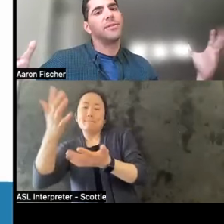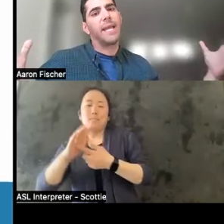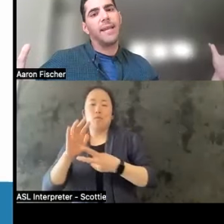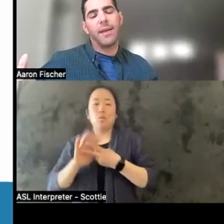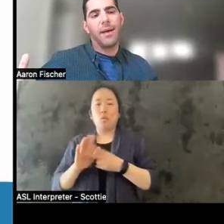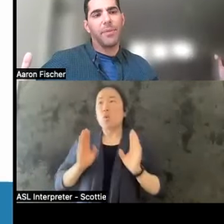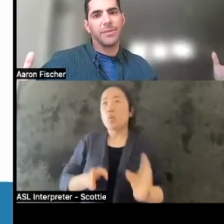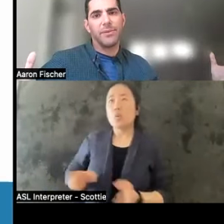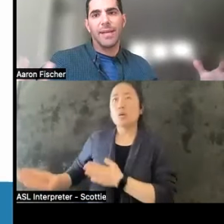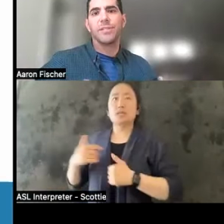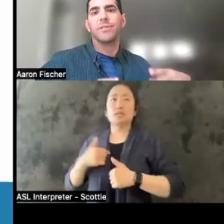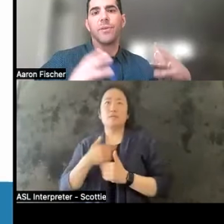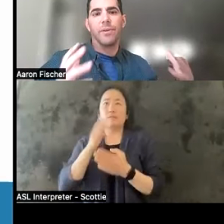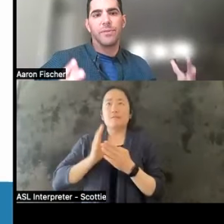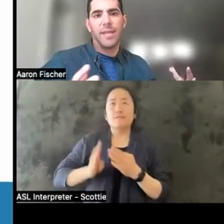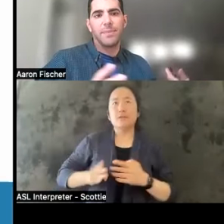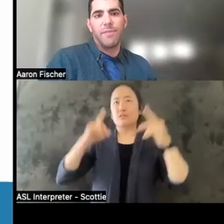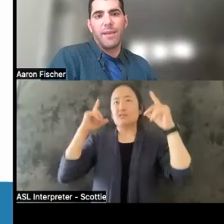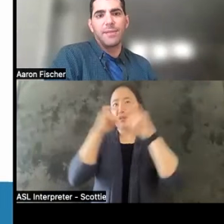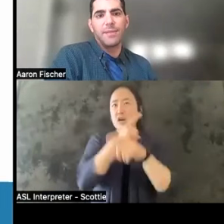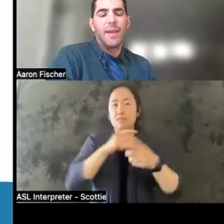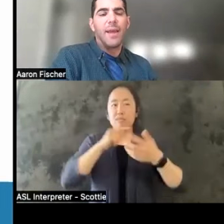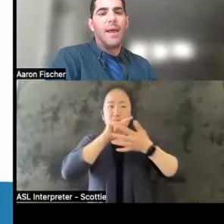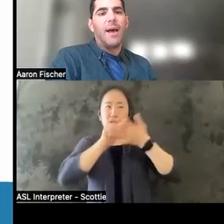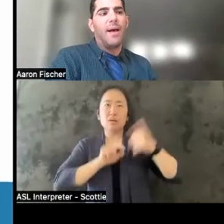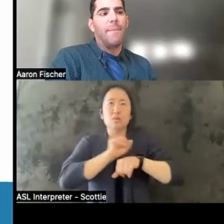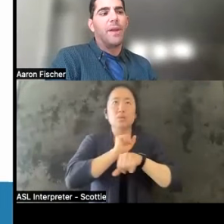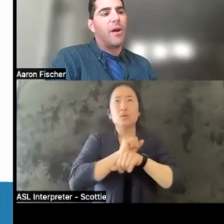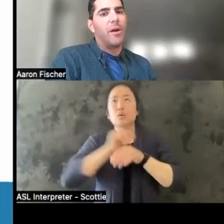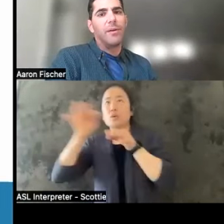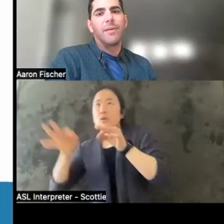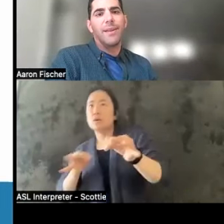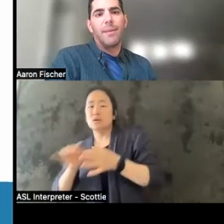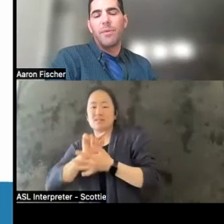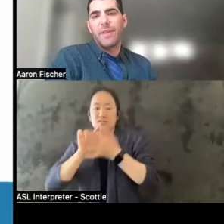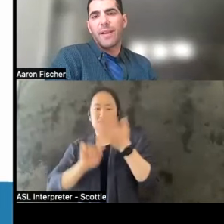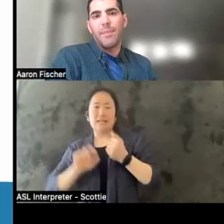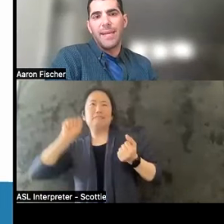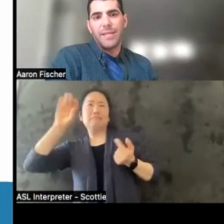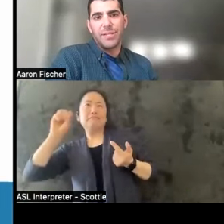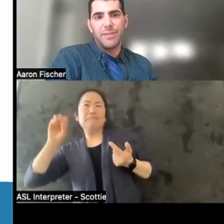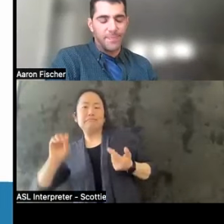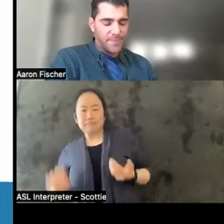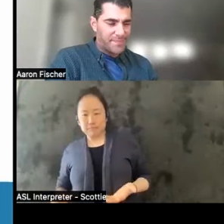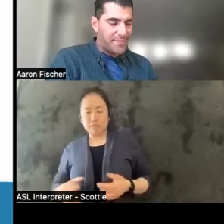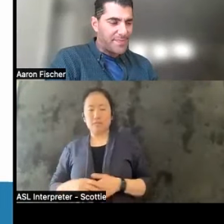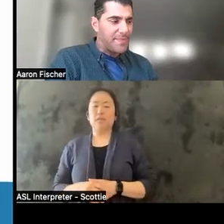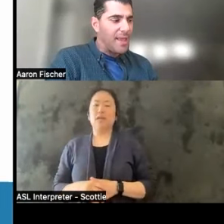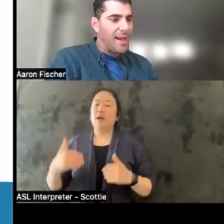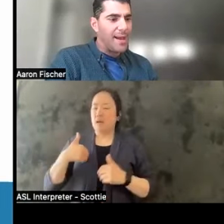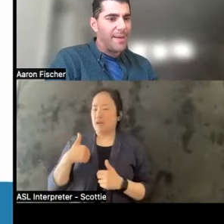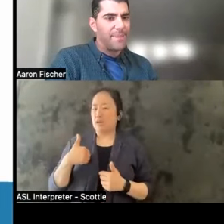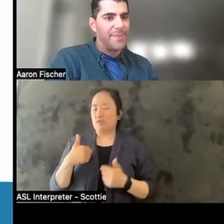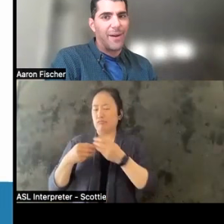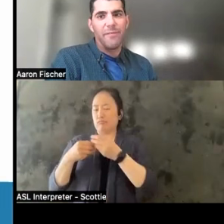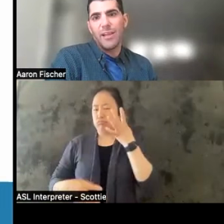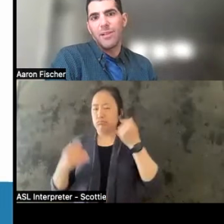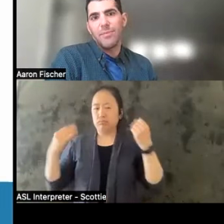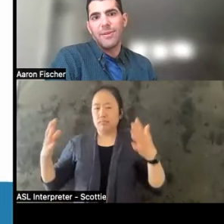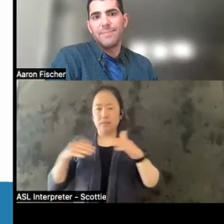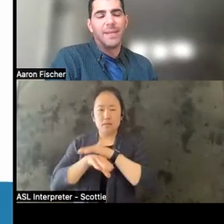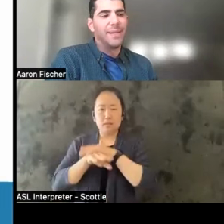or understanding complex directions or those types of things. There are a number of accommodations that